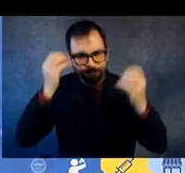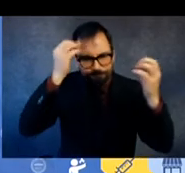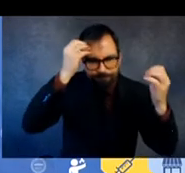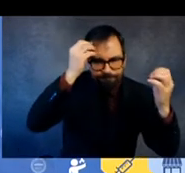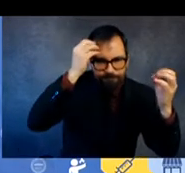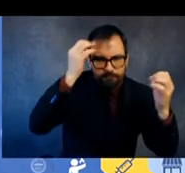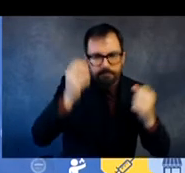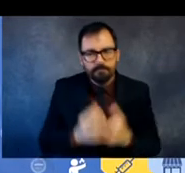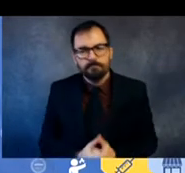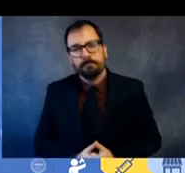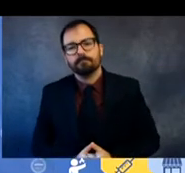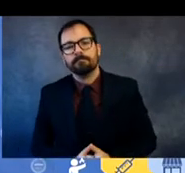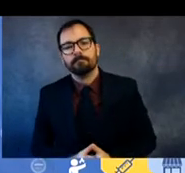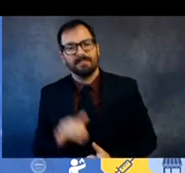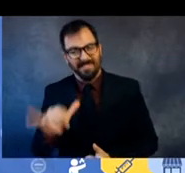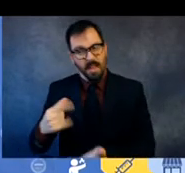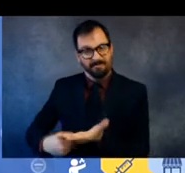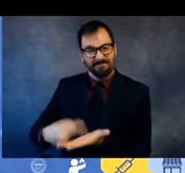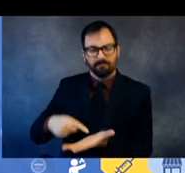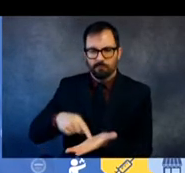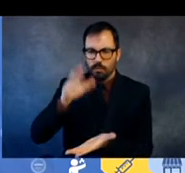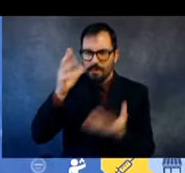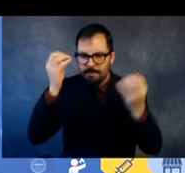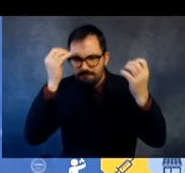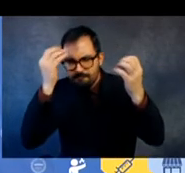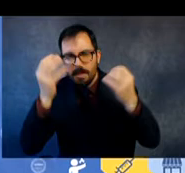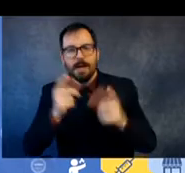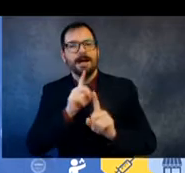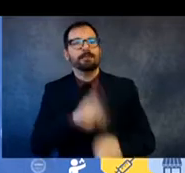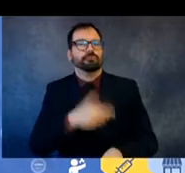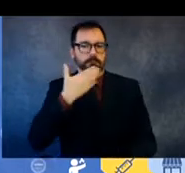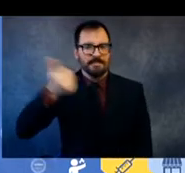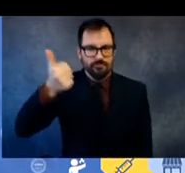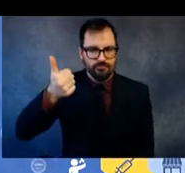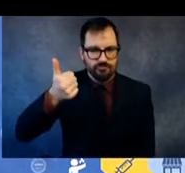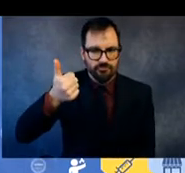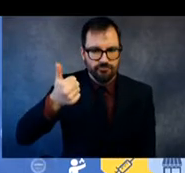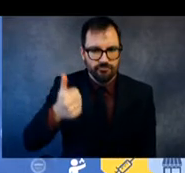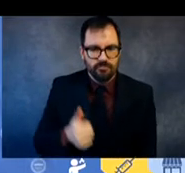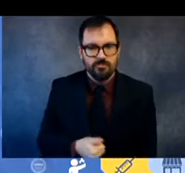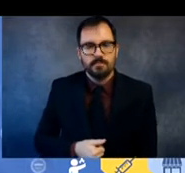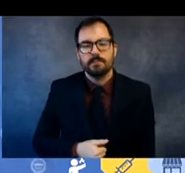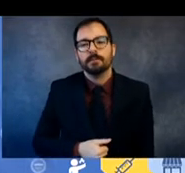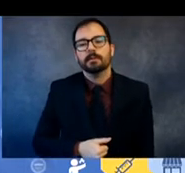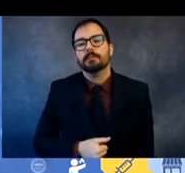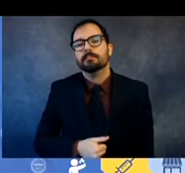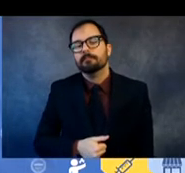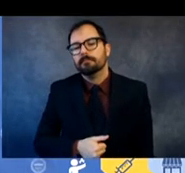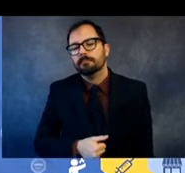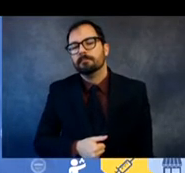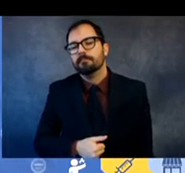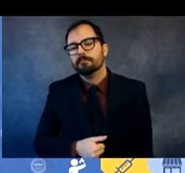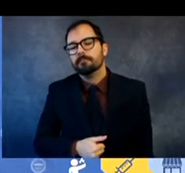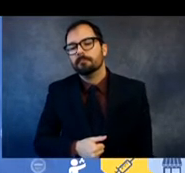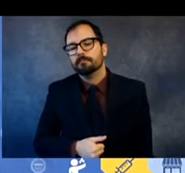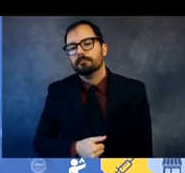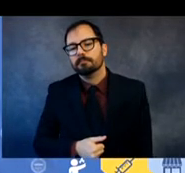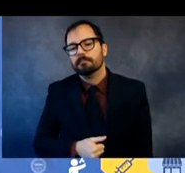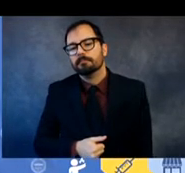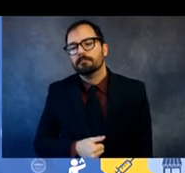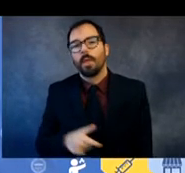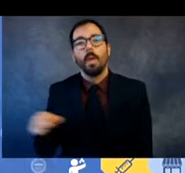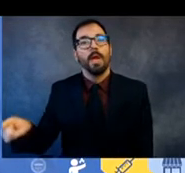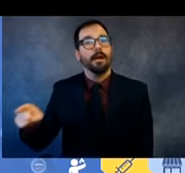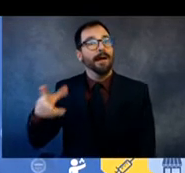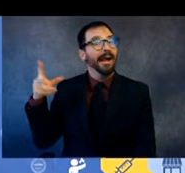ideas would emerge from those discussions, and that there would be a pullback on the reductions